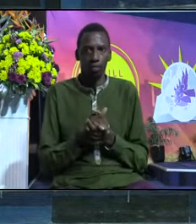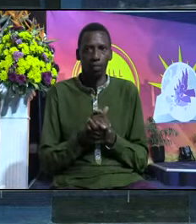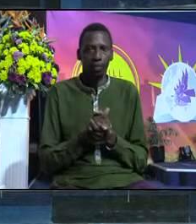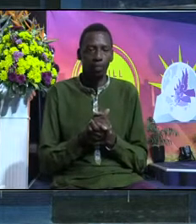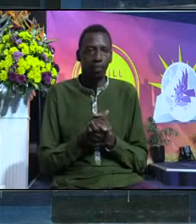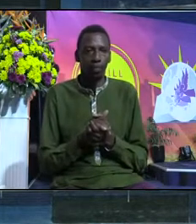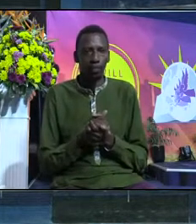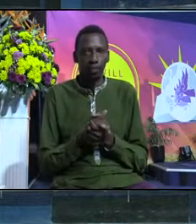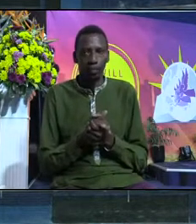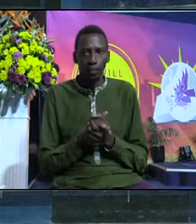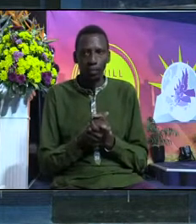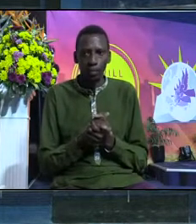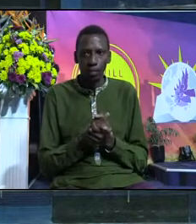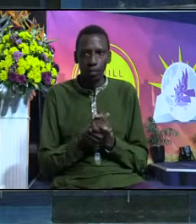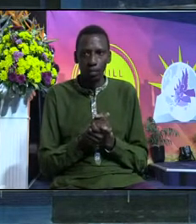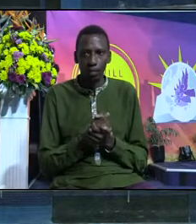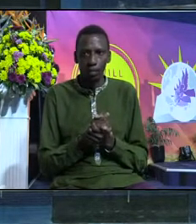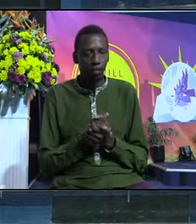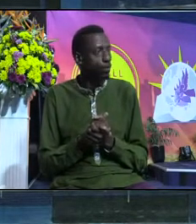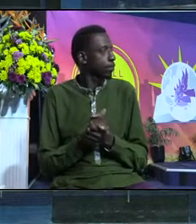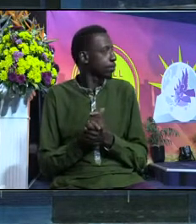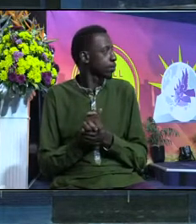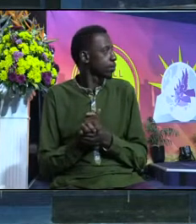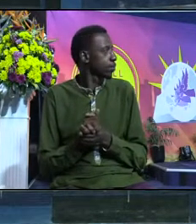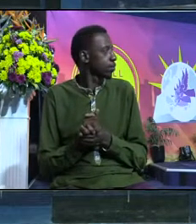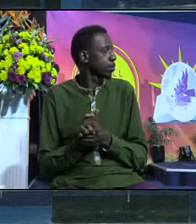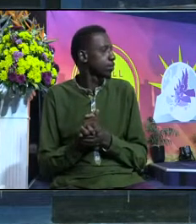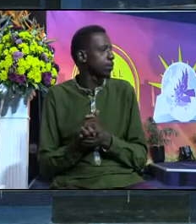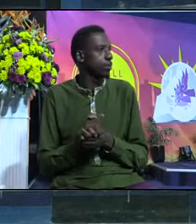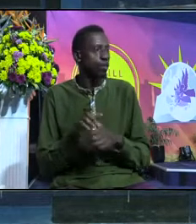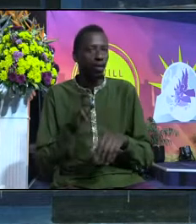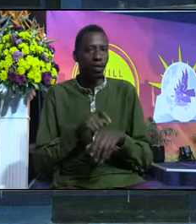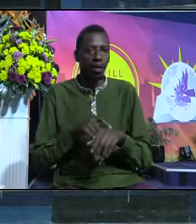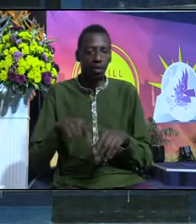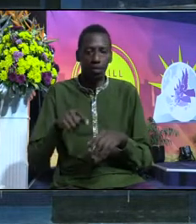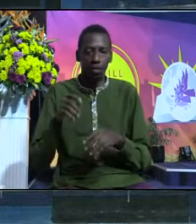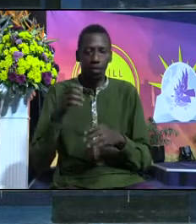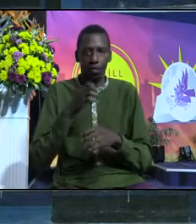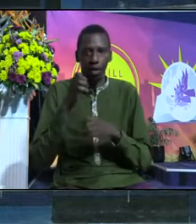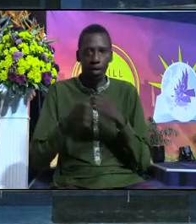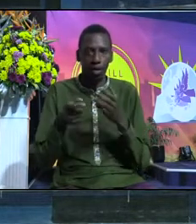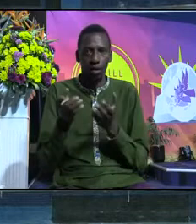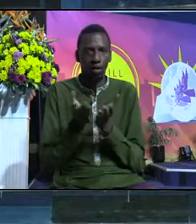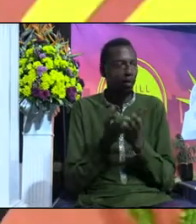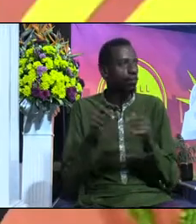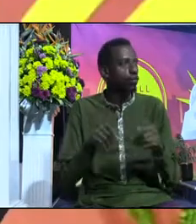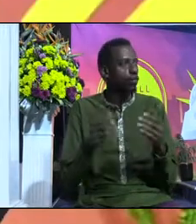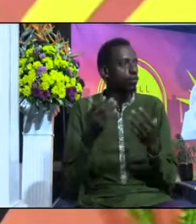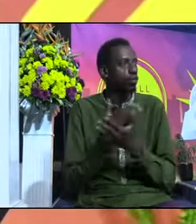Love at home. Put it on the screen, please, as we end this service tonight.